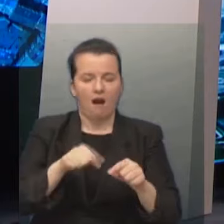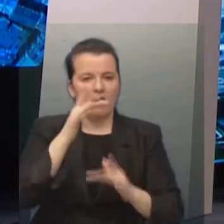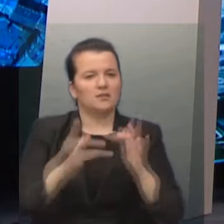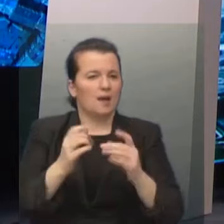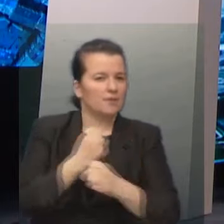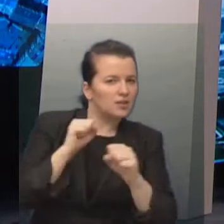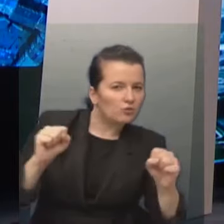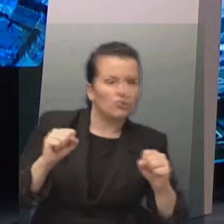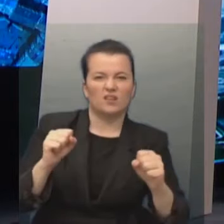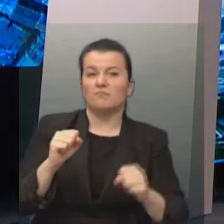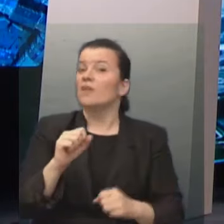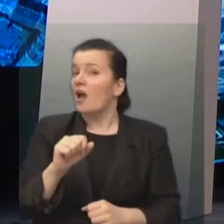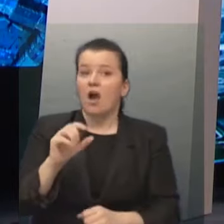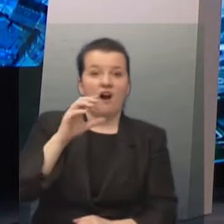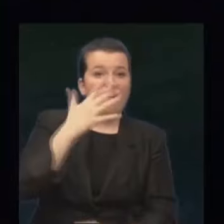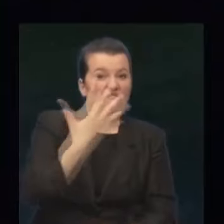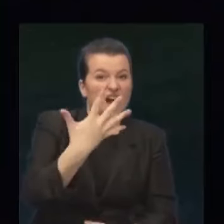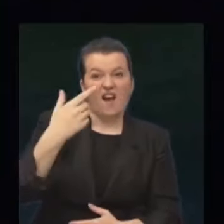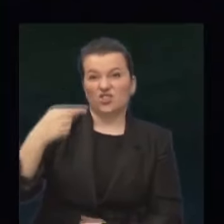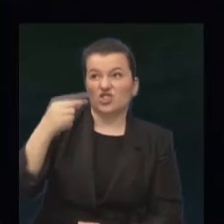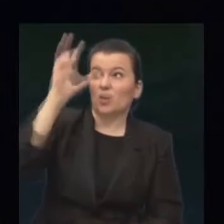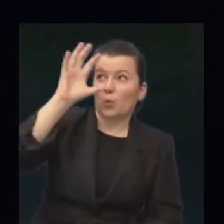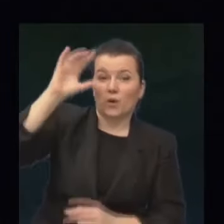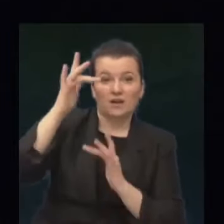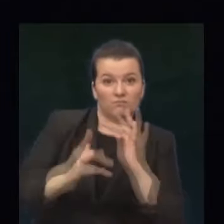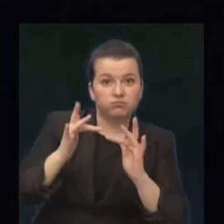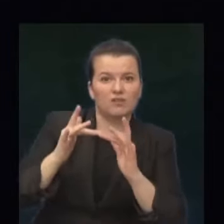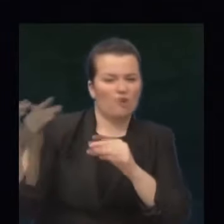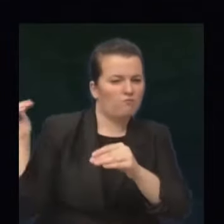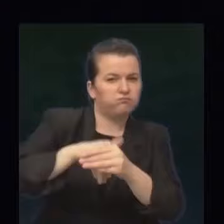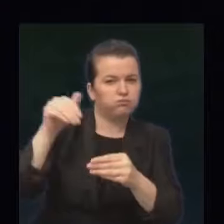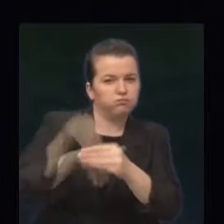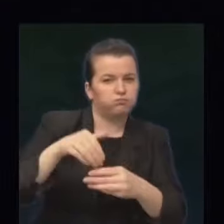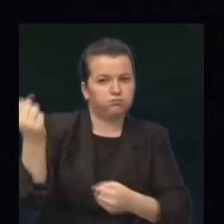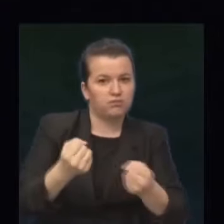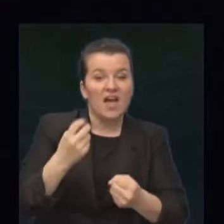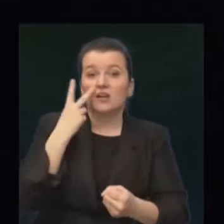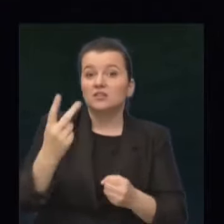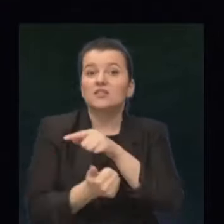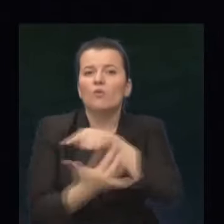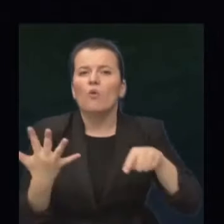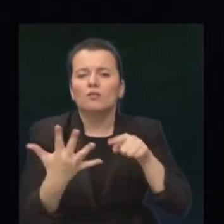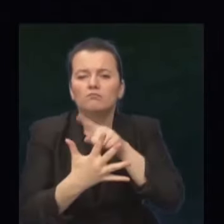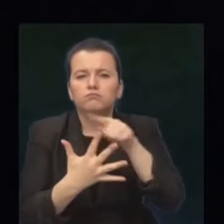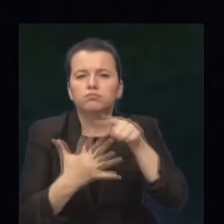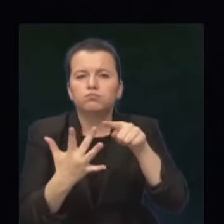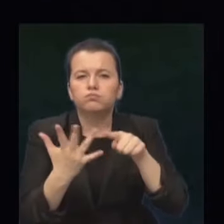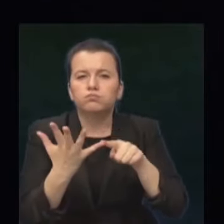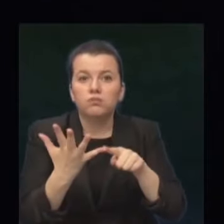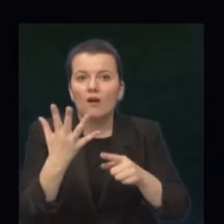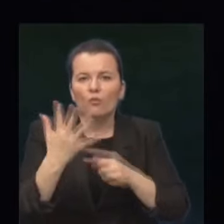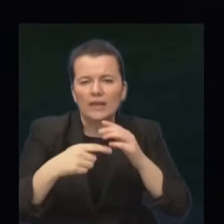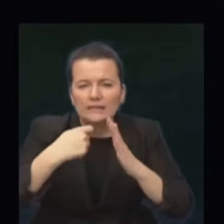cloud, and connected vehicles. Let's take a look at these five projects. Our Plug Power partnership, and